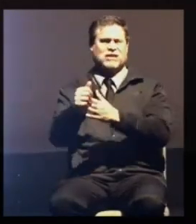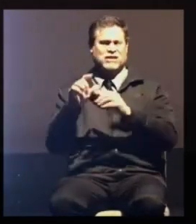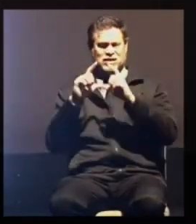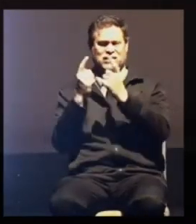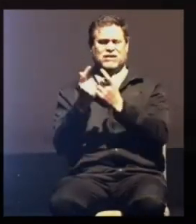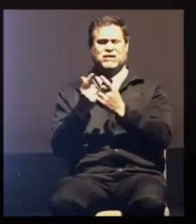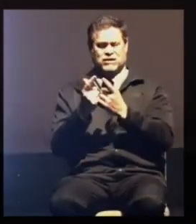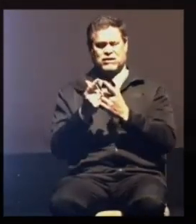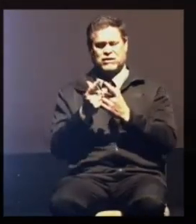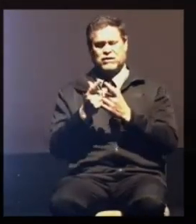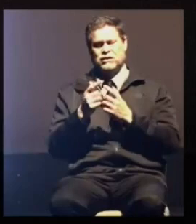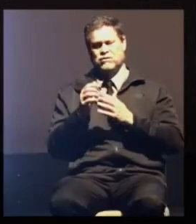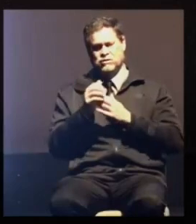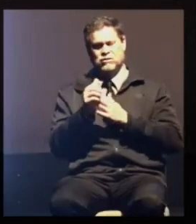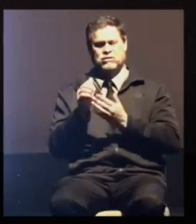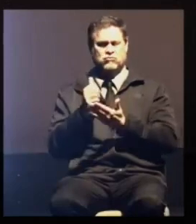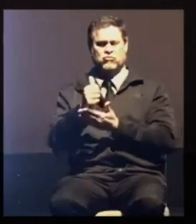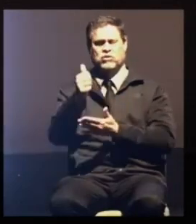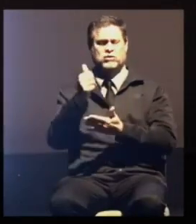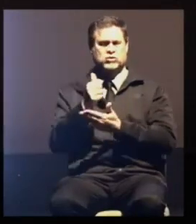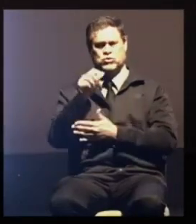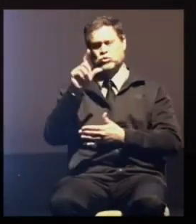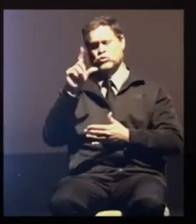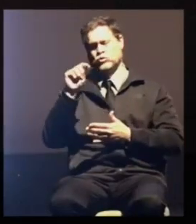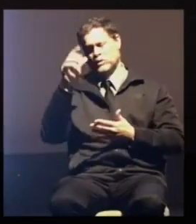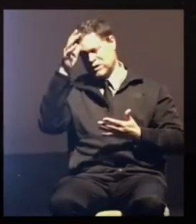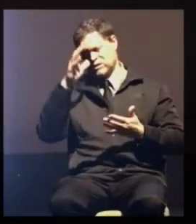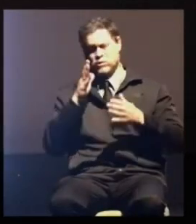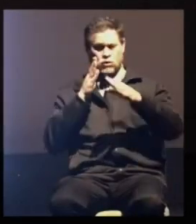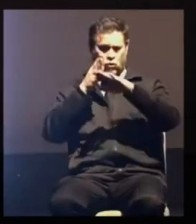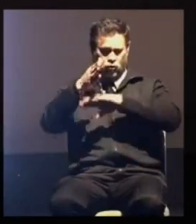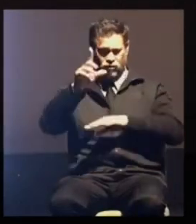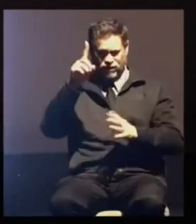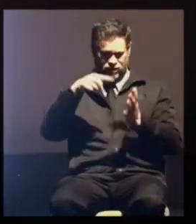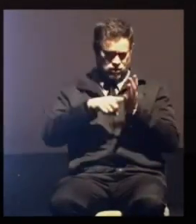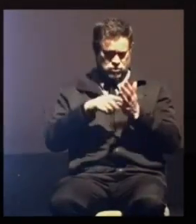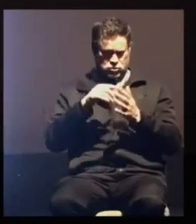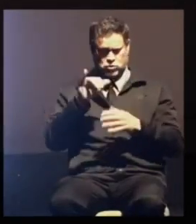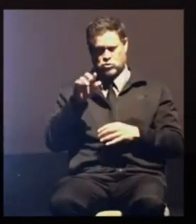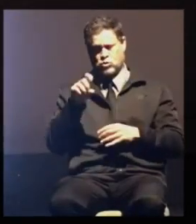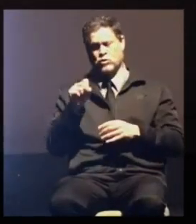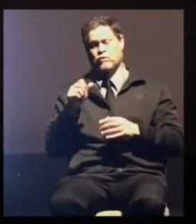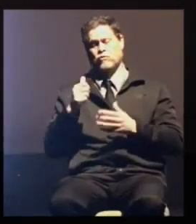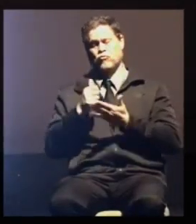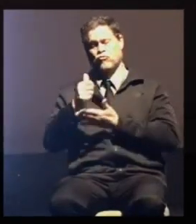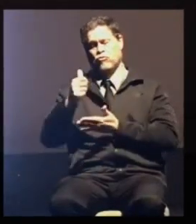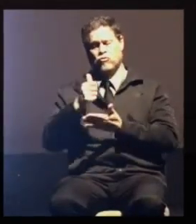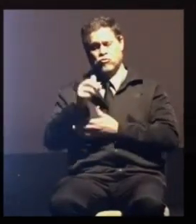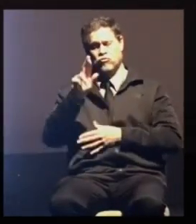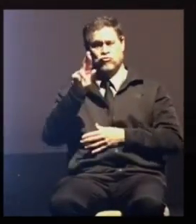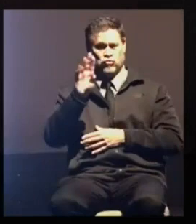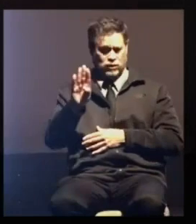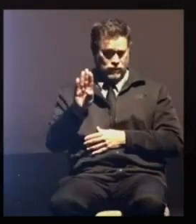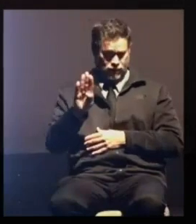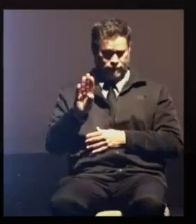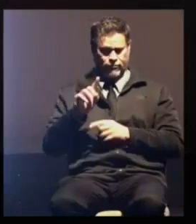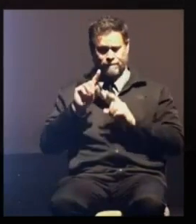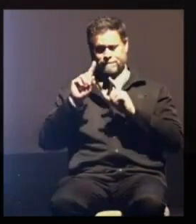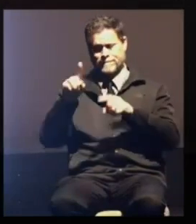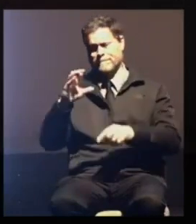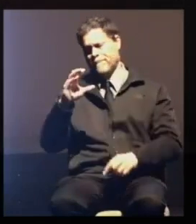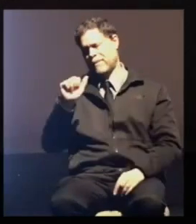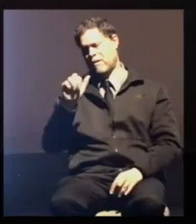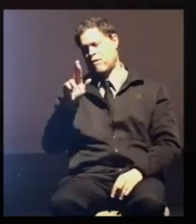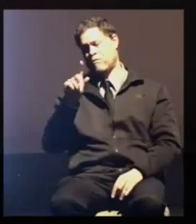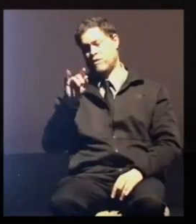in rushing, 20 guys that went over 1,000 yards. So if you're a running back, when I went to Carolina with